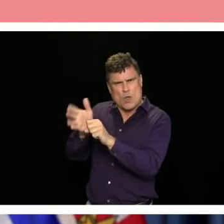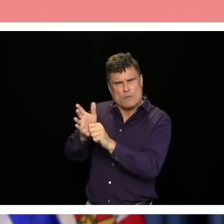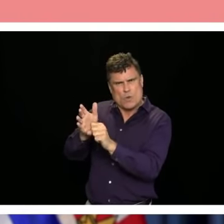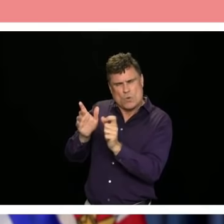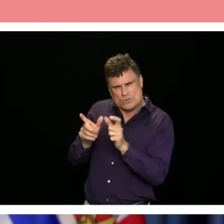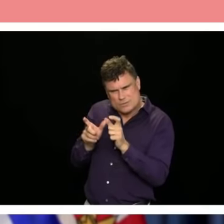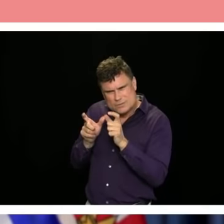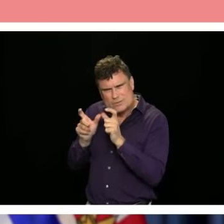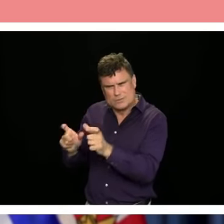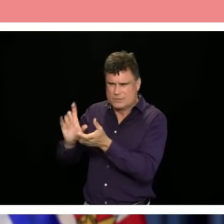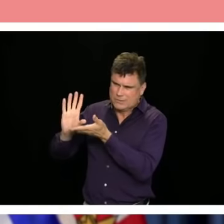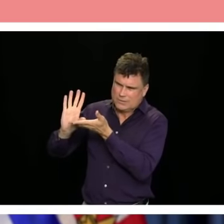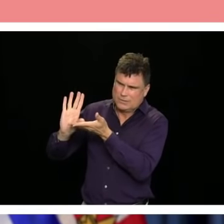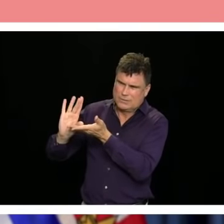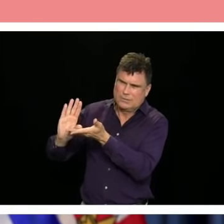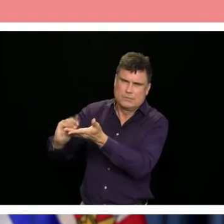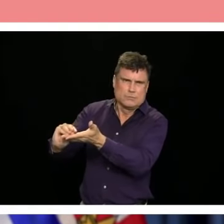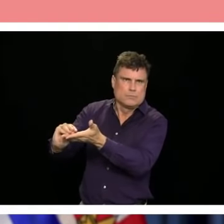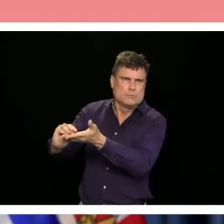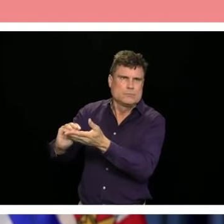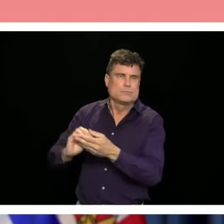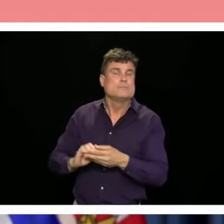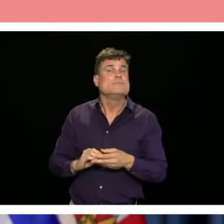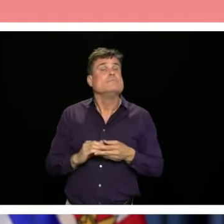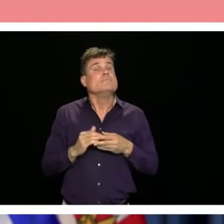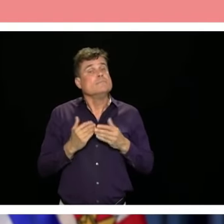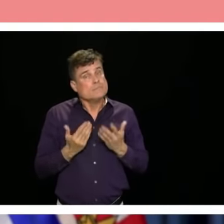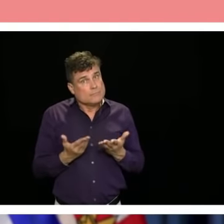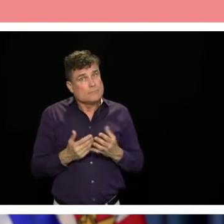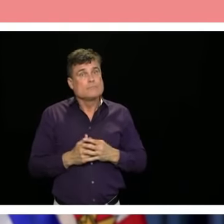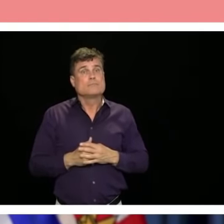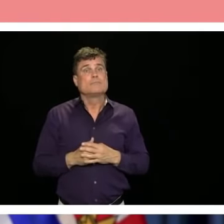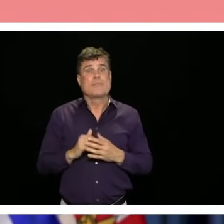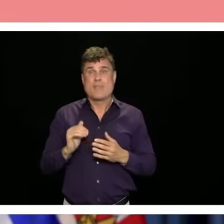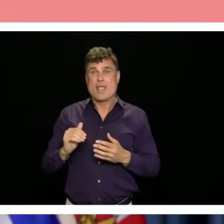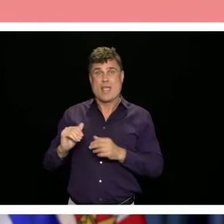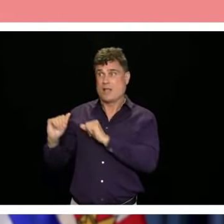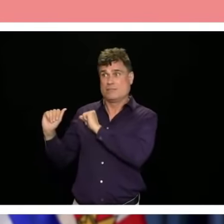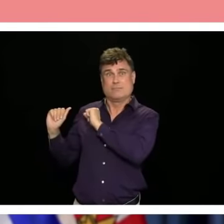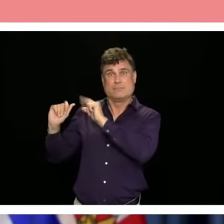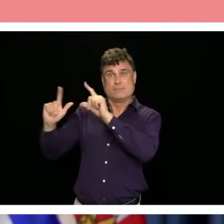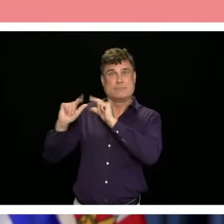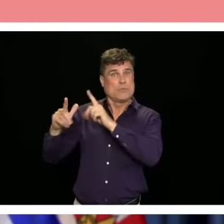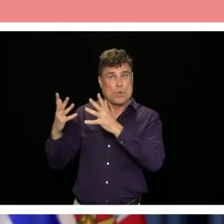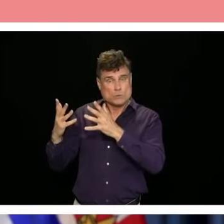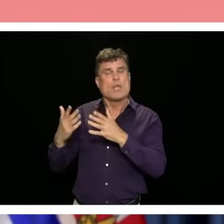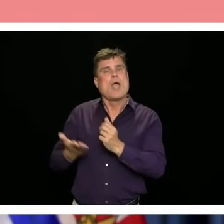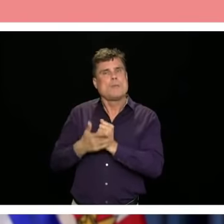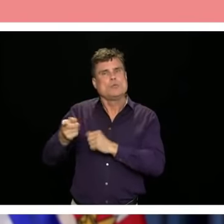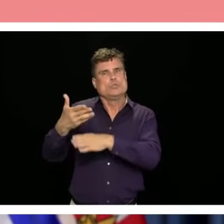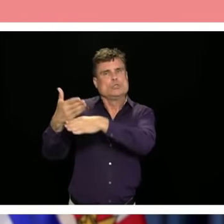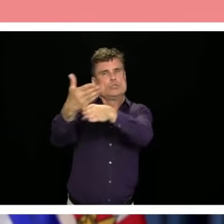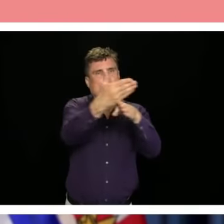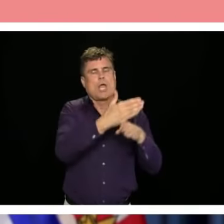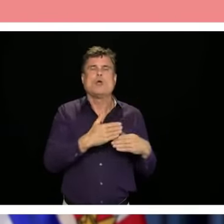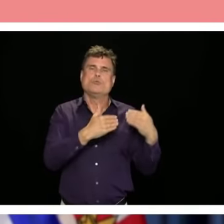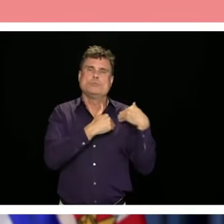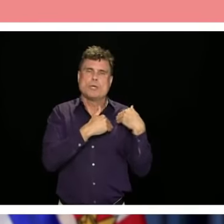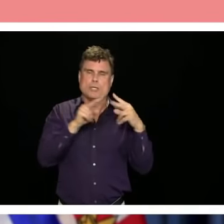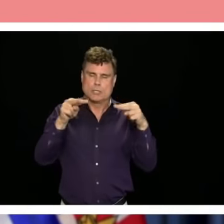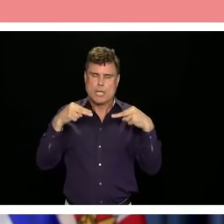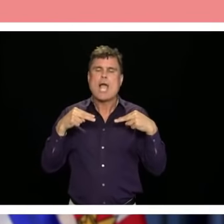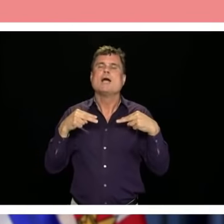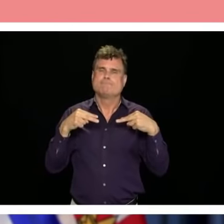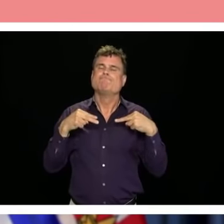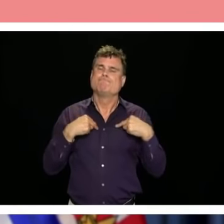COVID-19 are in Vancouver Coastal Health. You see that the impact of this thing and why it continues to be our responsibility as a community